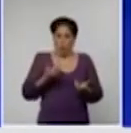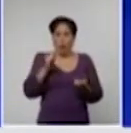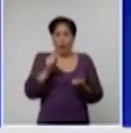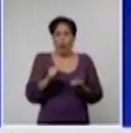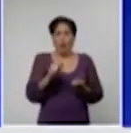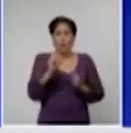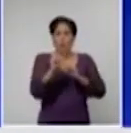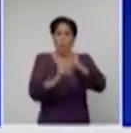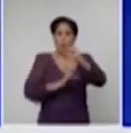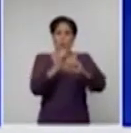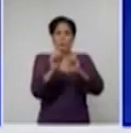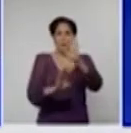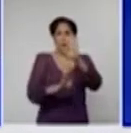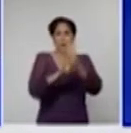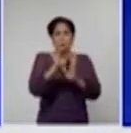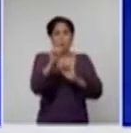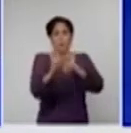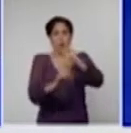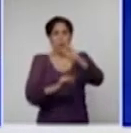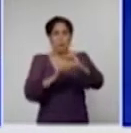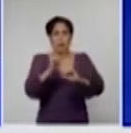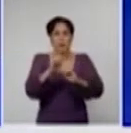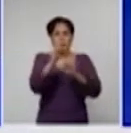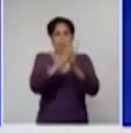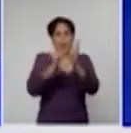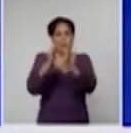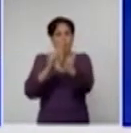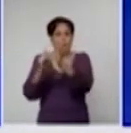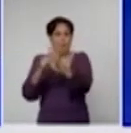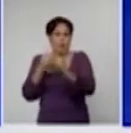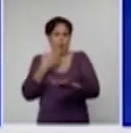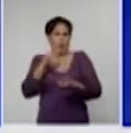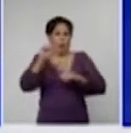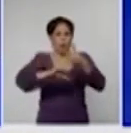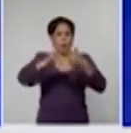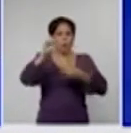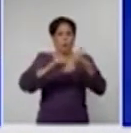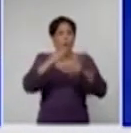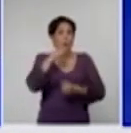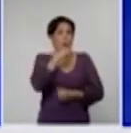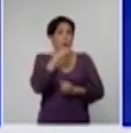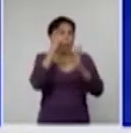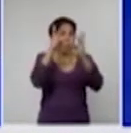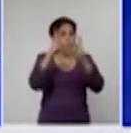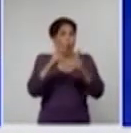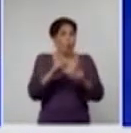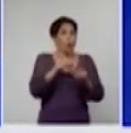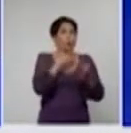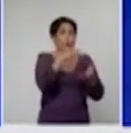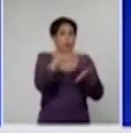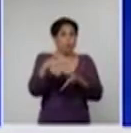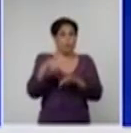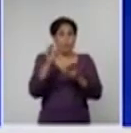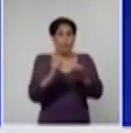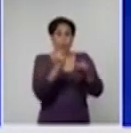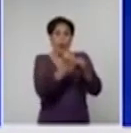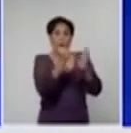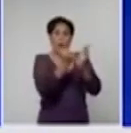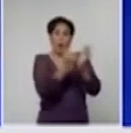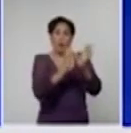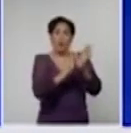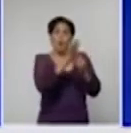cases. And then in June, the number have been lowered, and then we had in